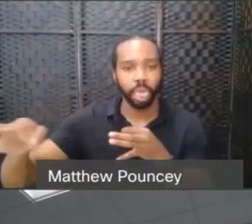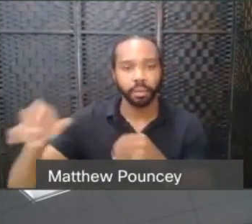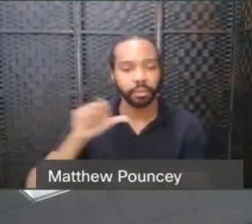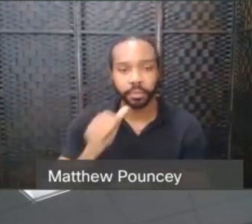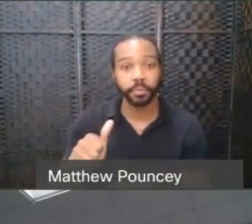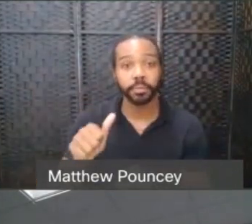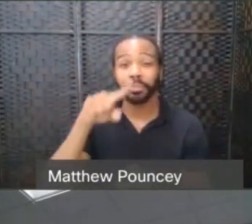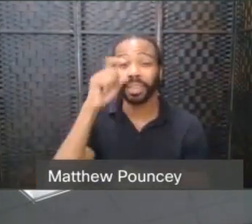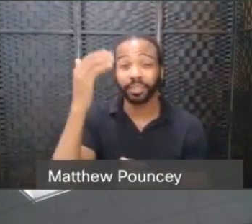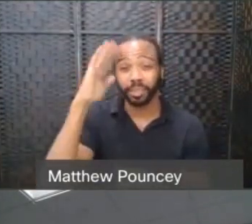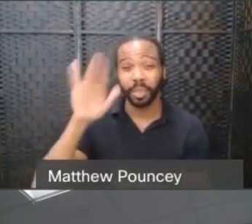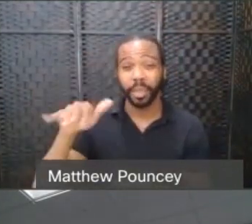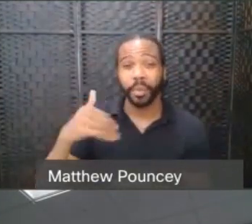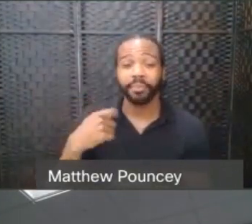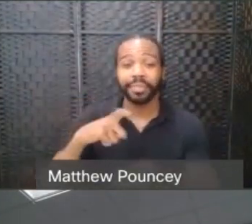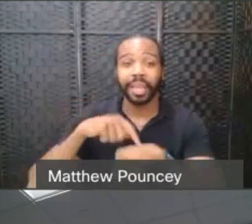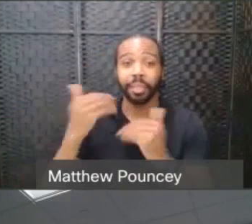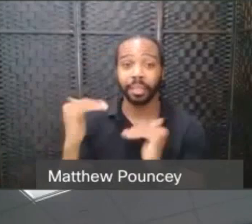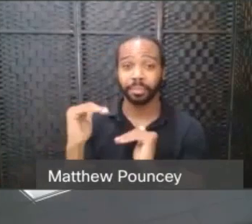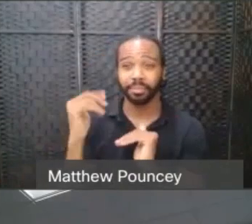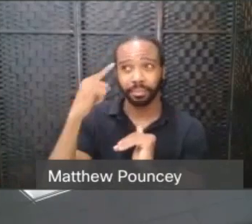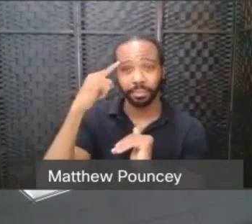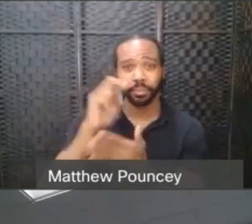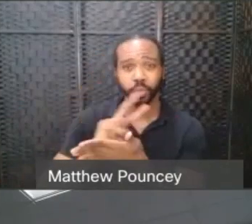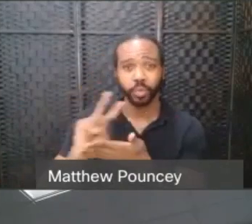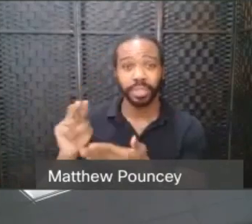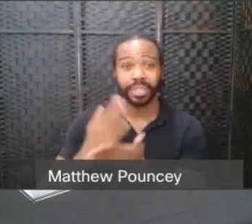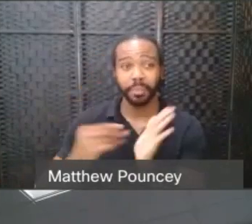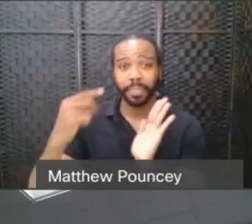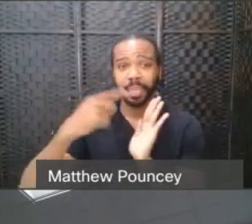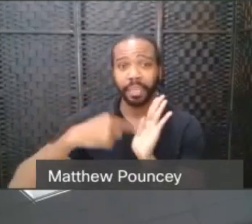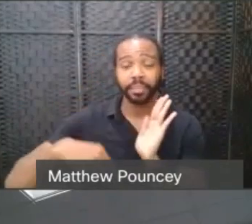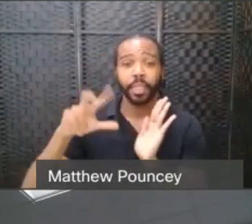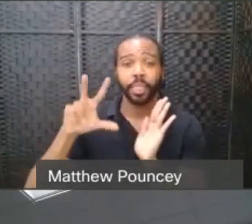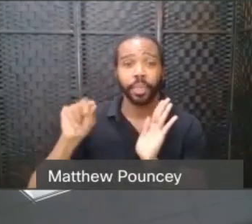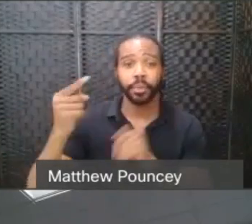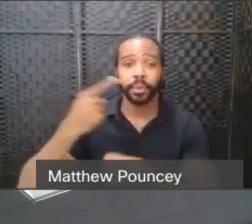limitations. Some of them are 2 weeks, and some of them are like 30 days for